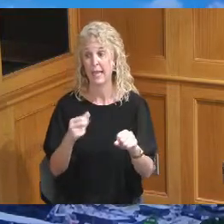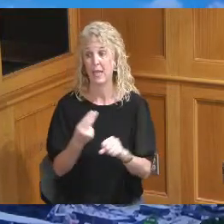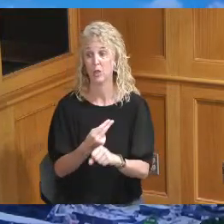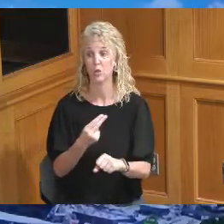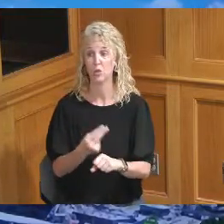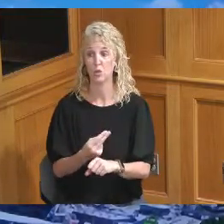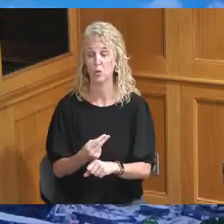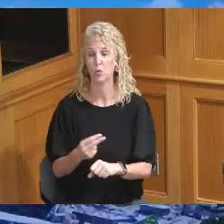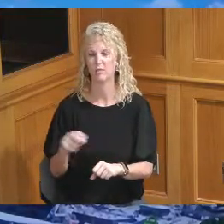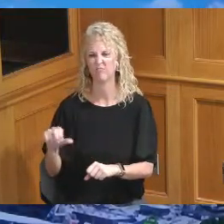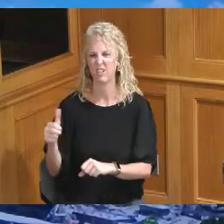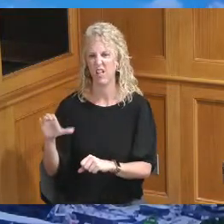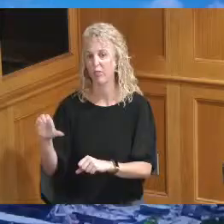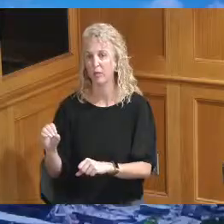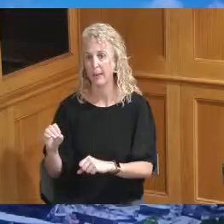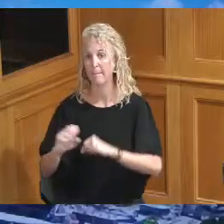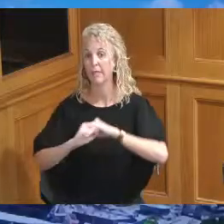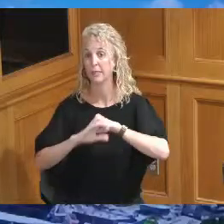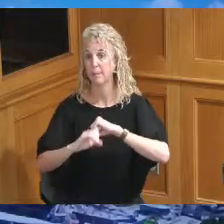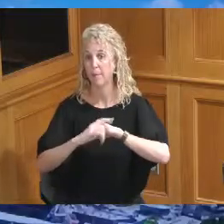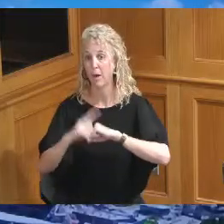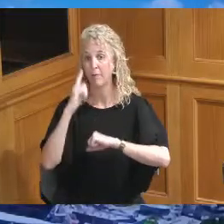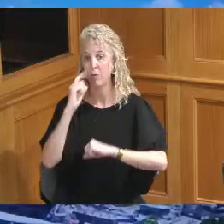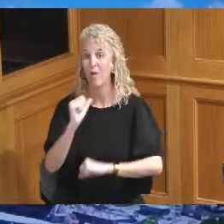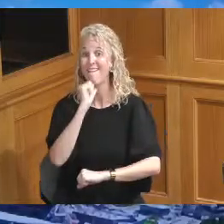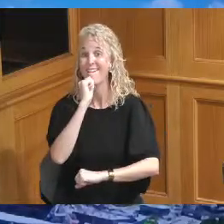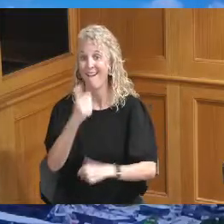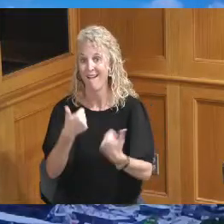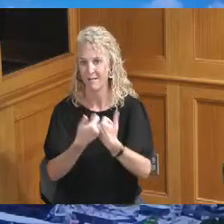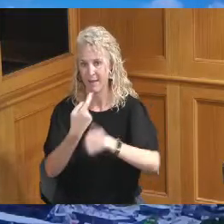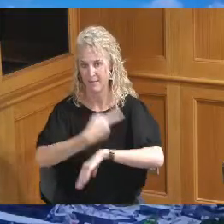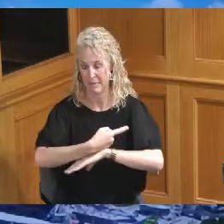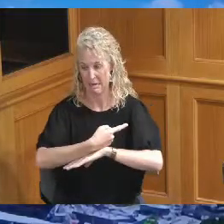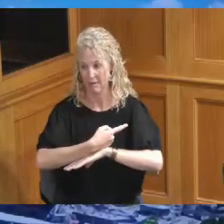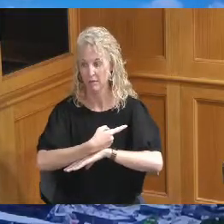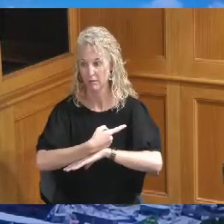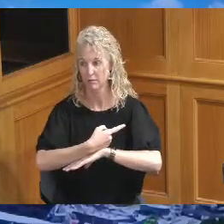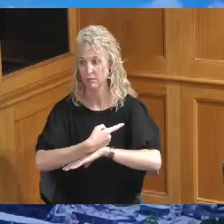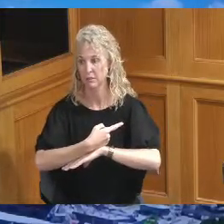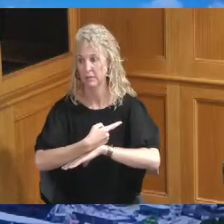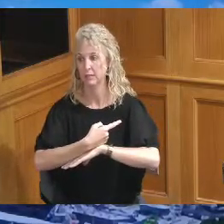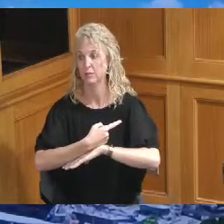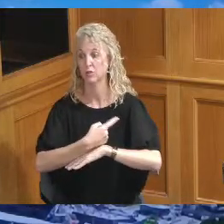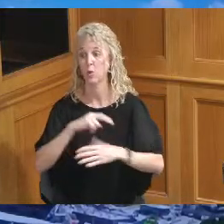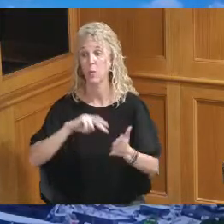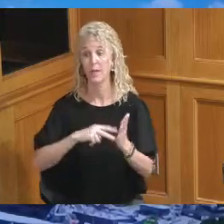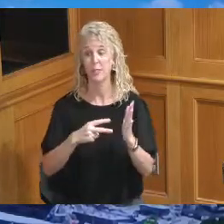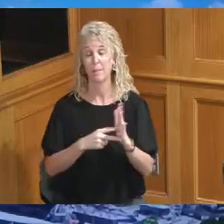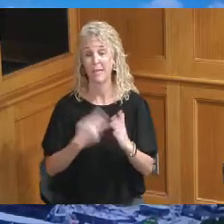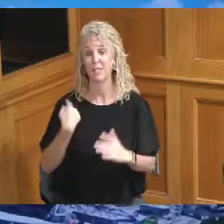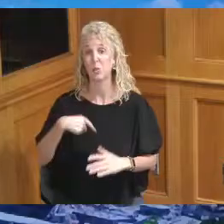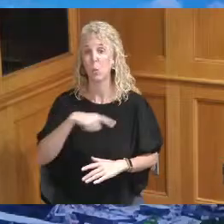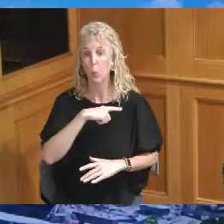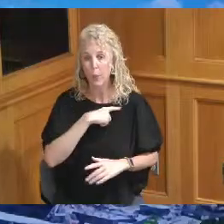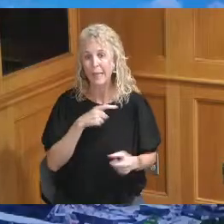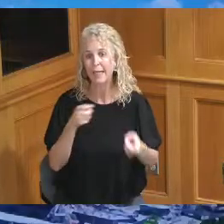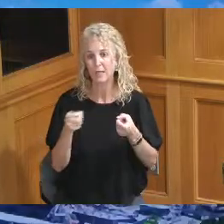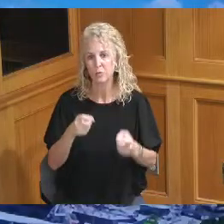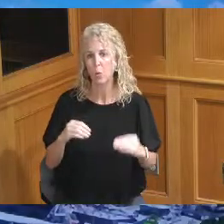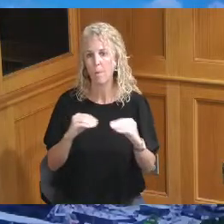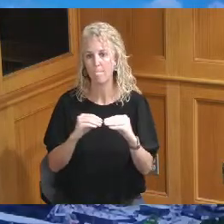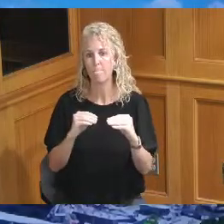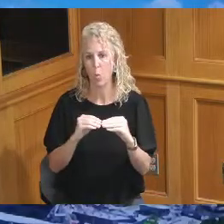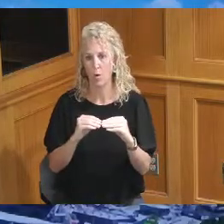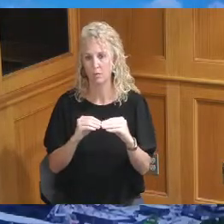party to market non-game day use. The county in this arrangement gains more control over the largest